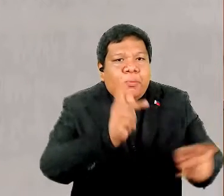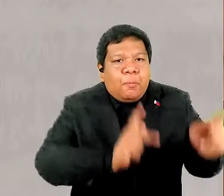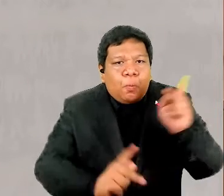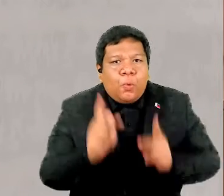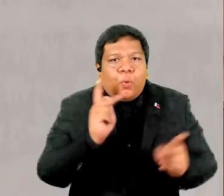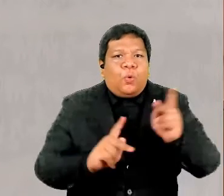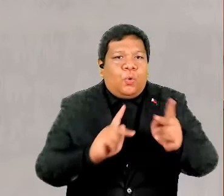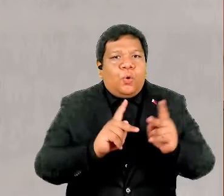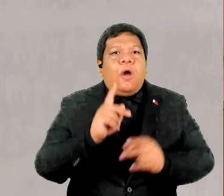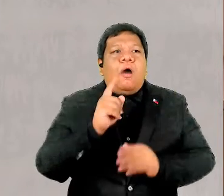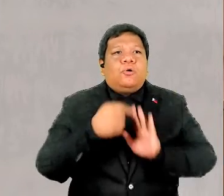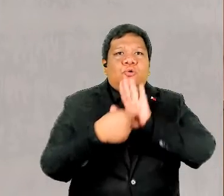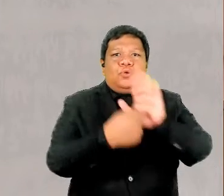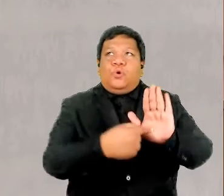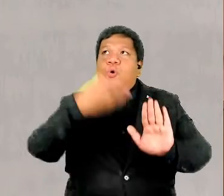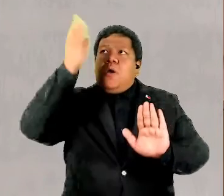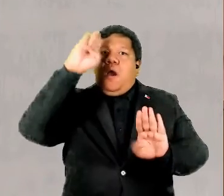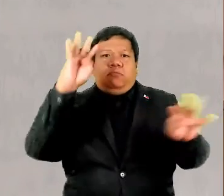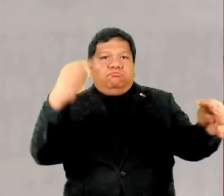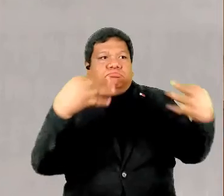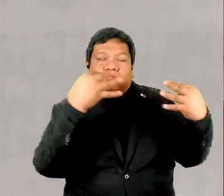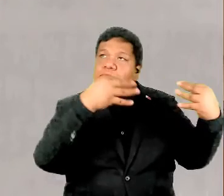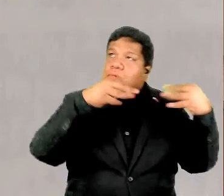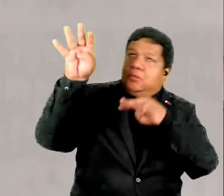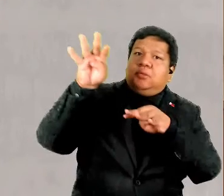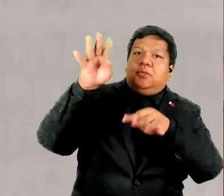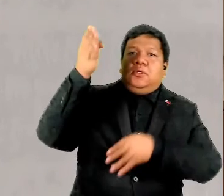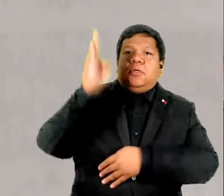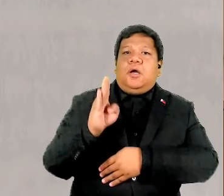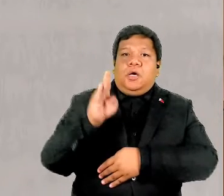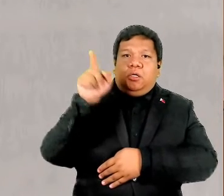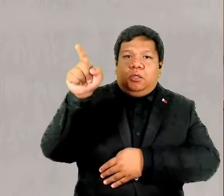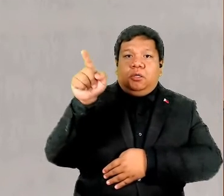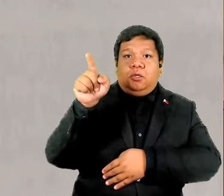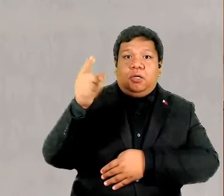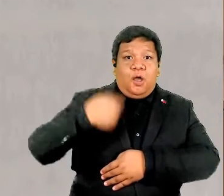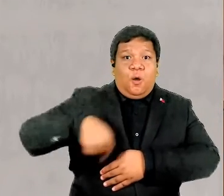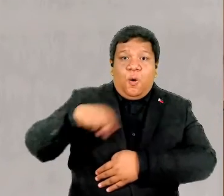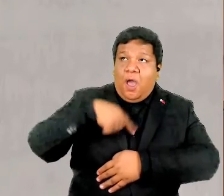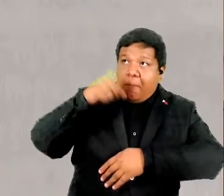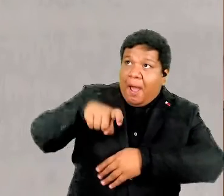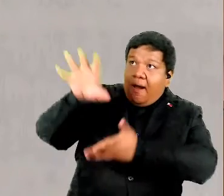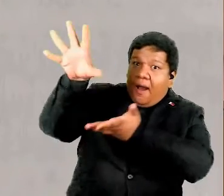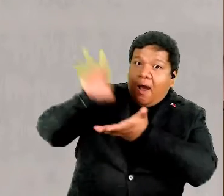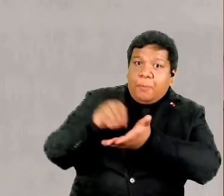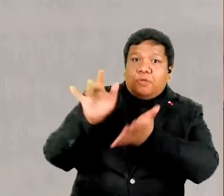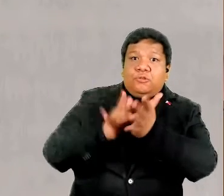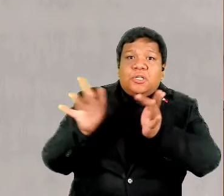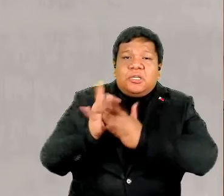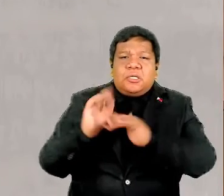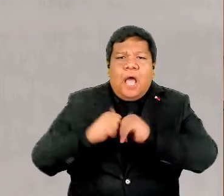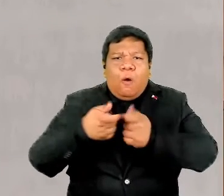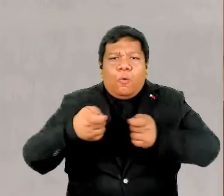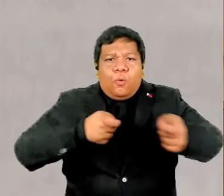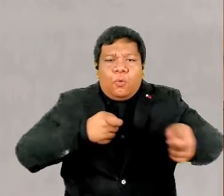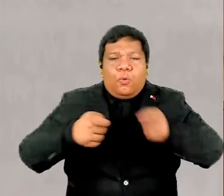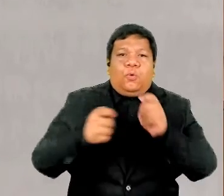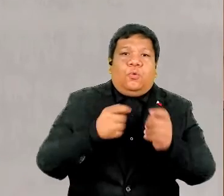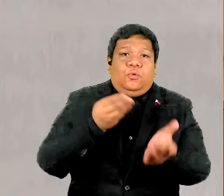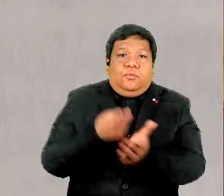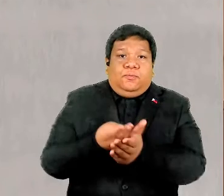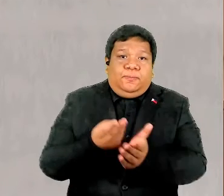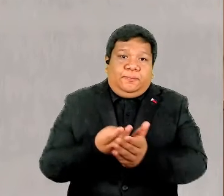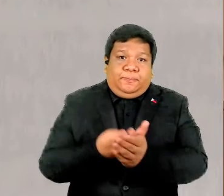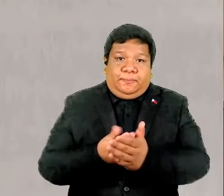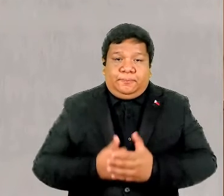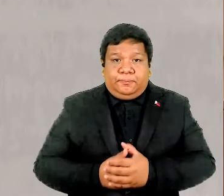out the nature and character of God in us. We are supposed to be Christ-like in the way that we handle even